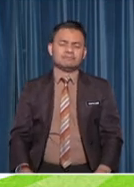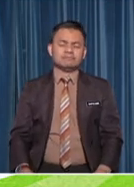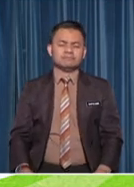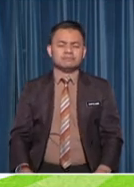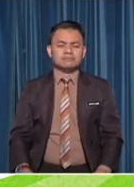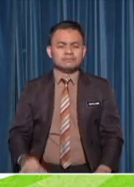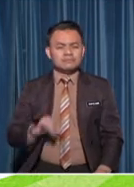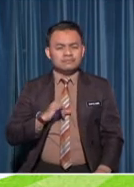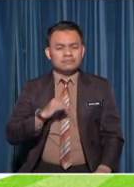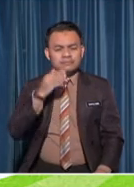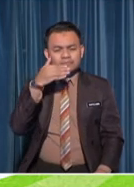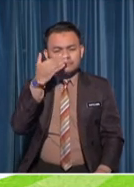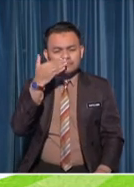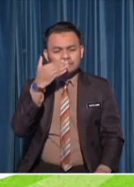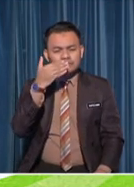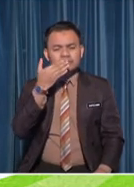Ooh, I smell something bad.